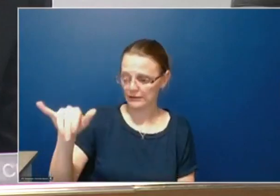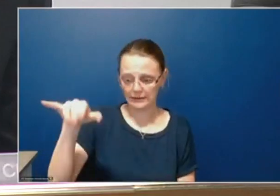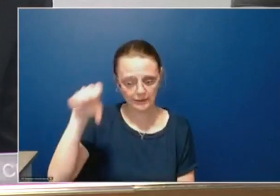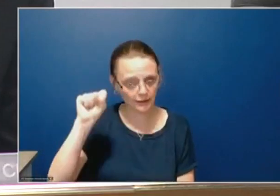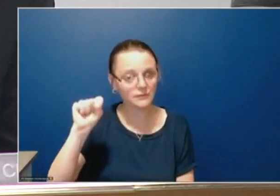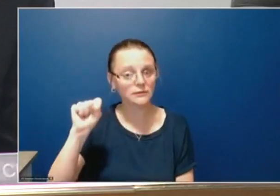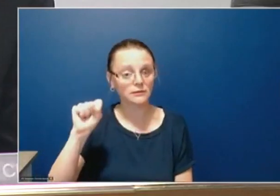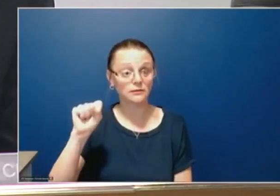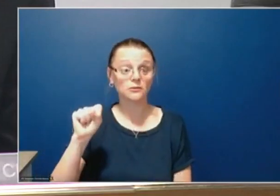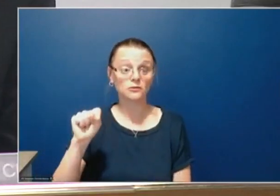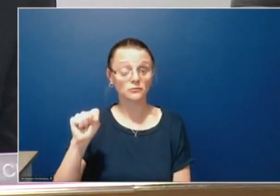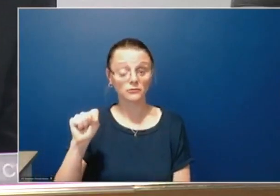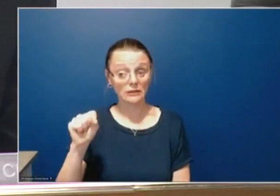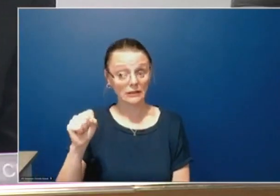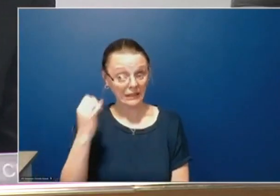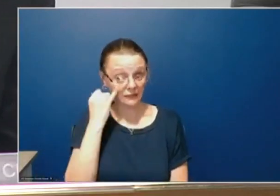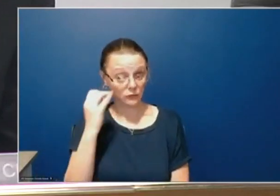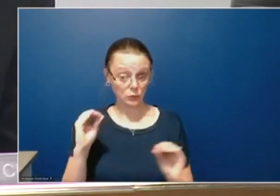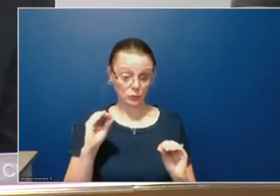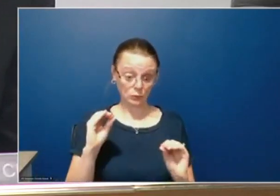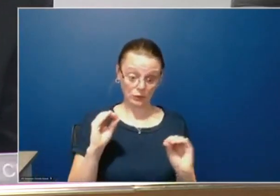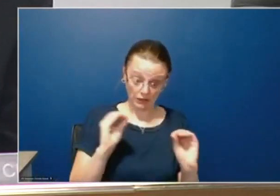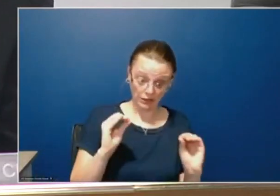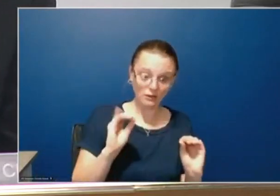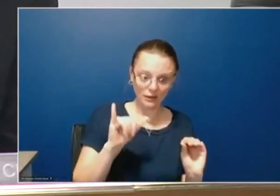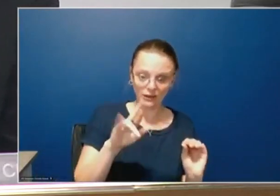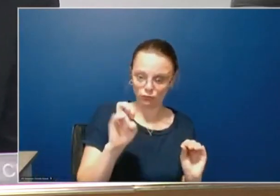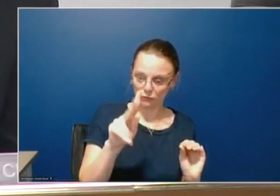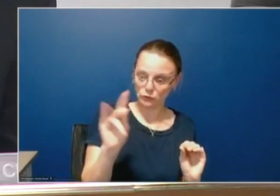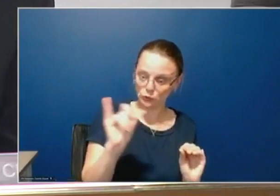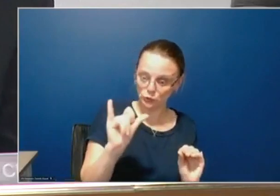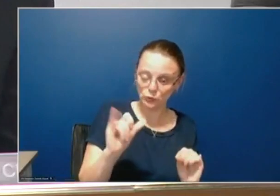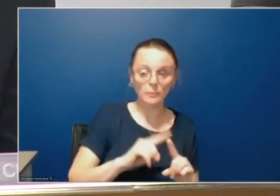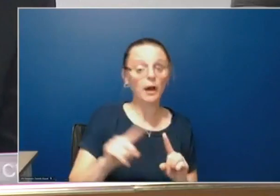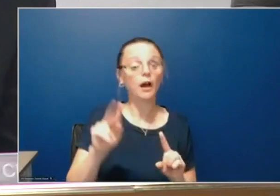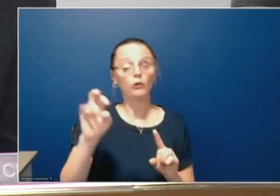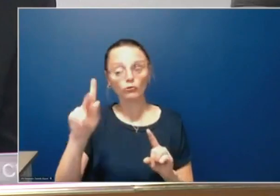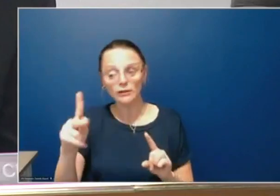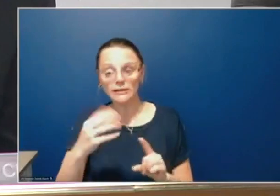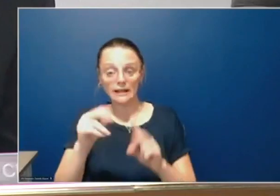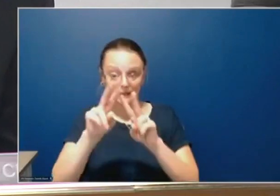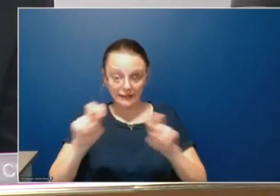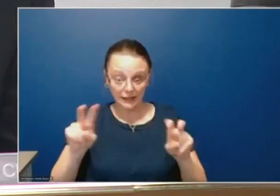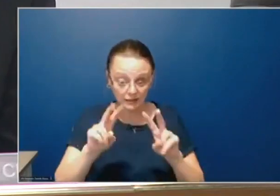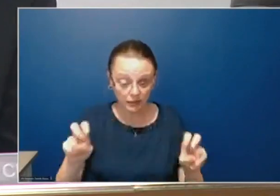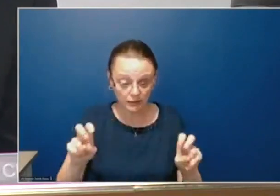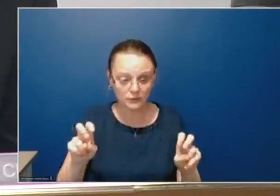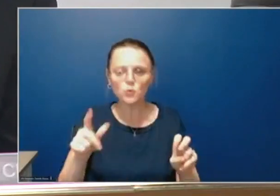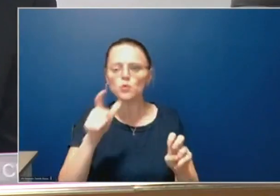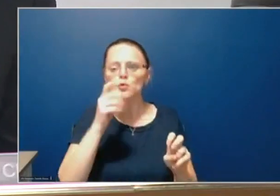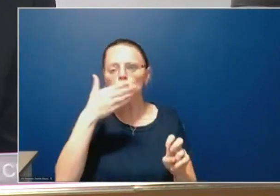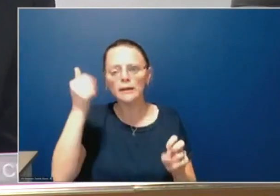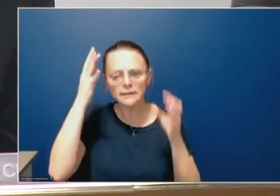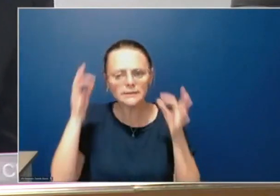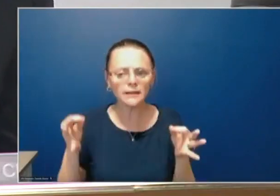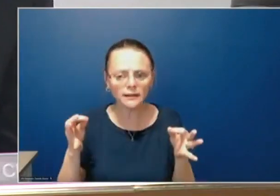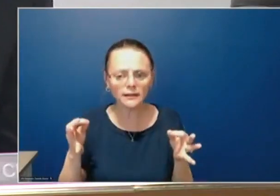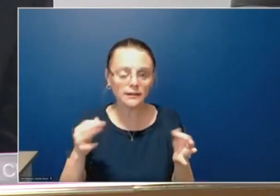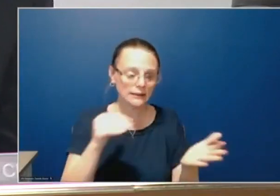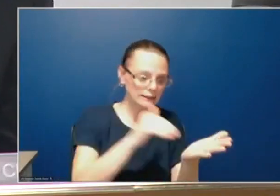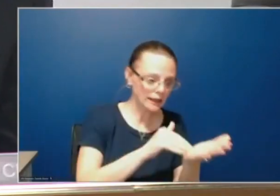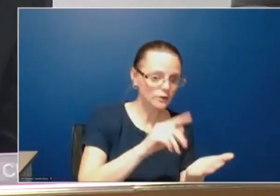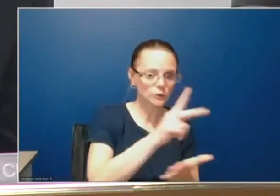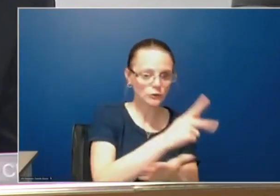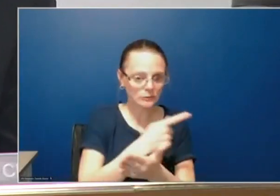doing nothing. But the risk and assessment is best left to providers and patients and their families, and I think not